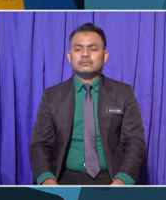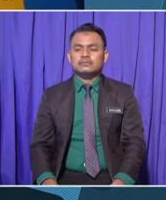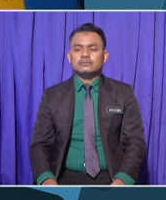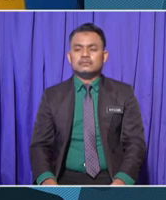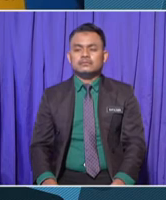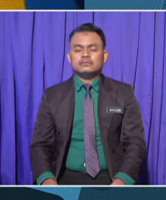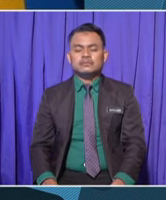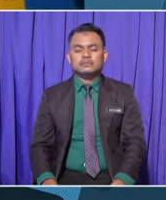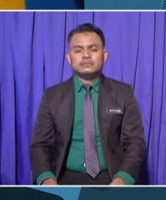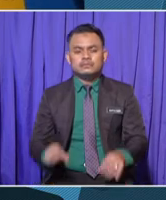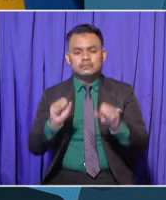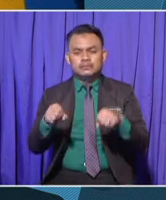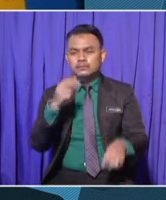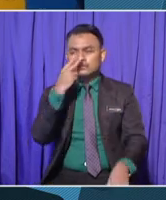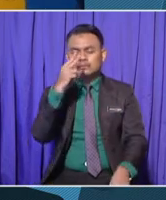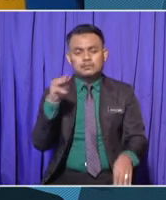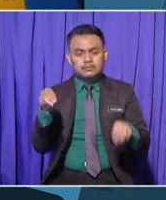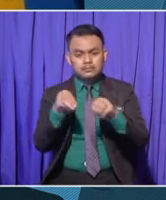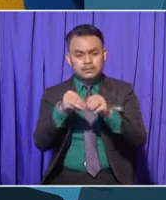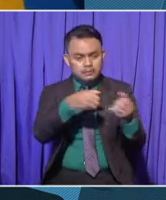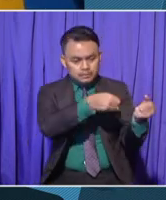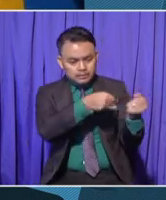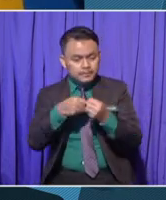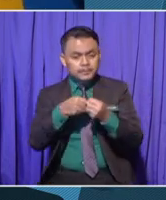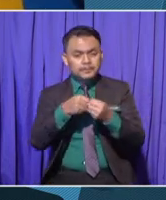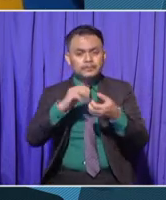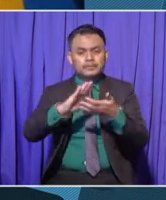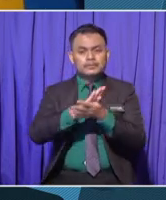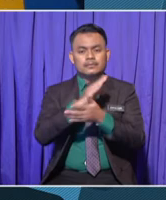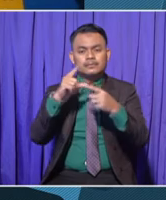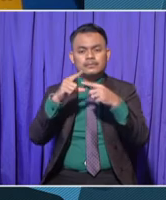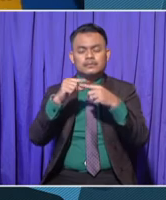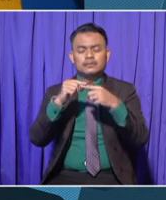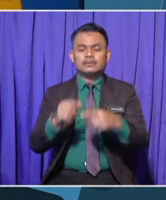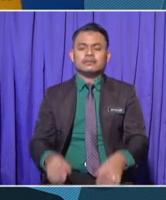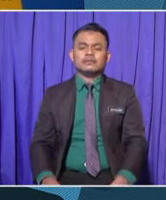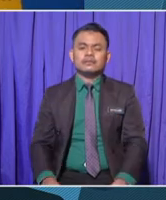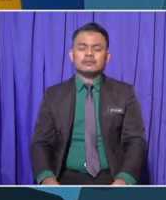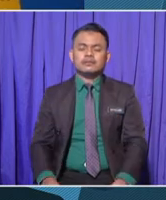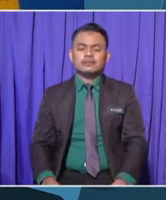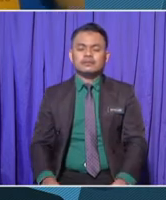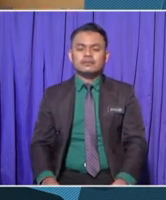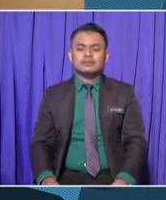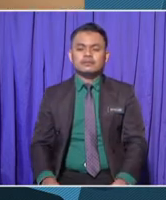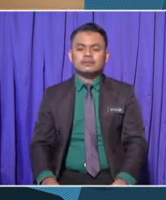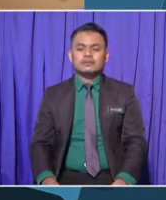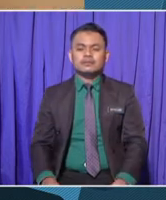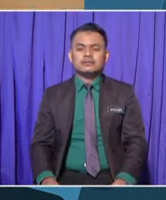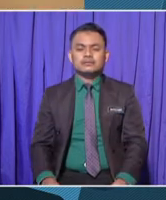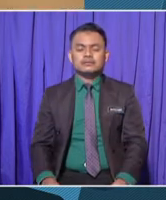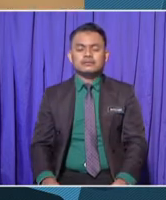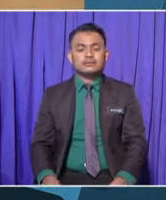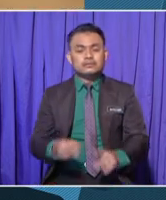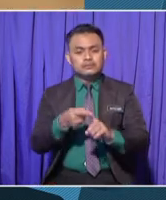Can you see the magnets attract the paper clips from different distances of attraction?